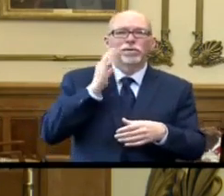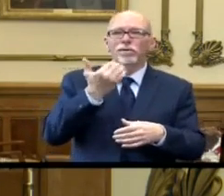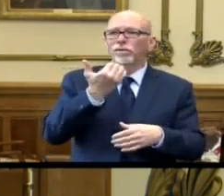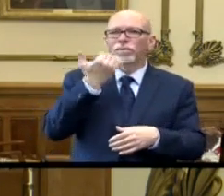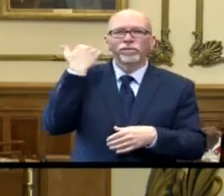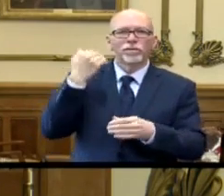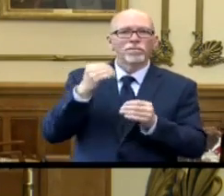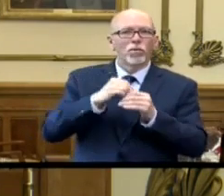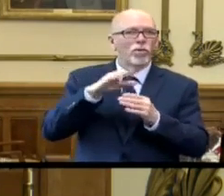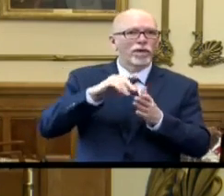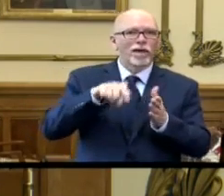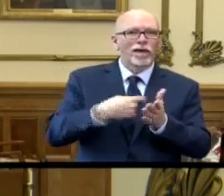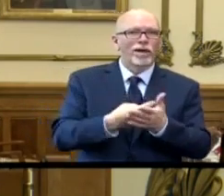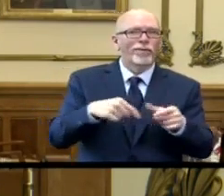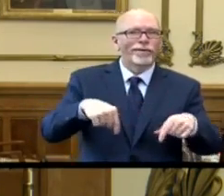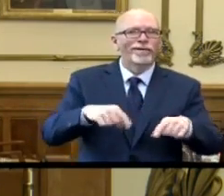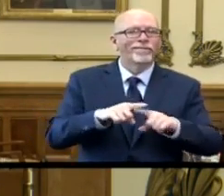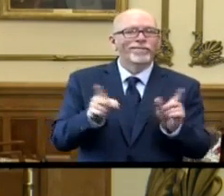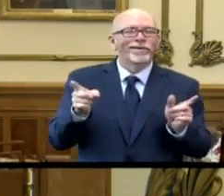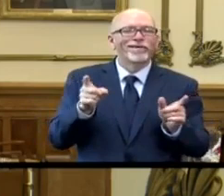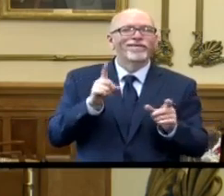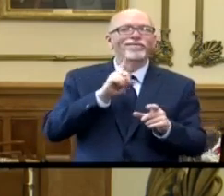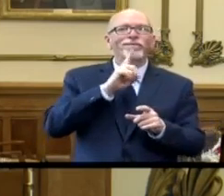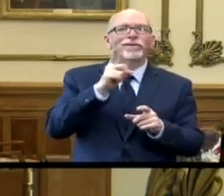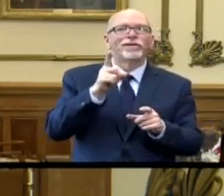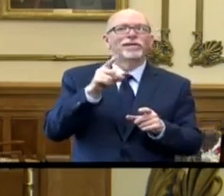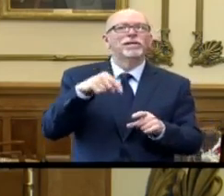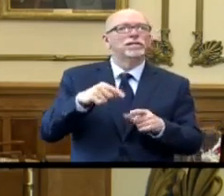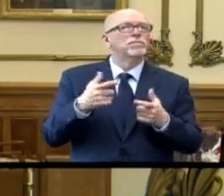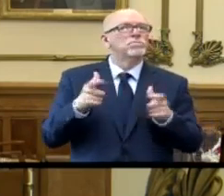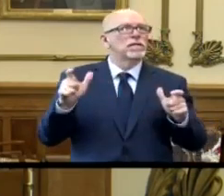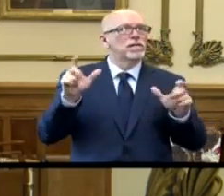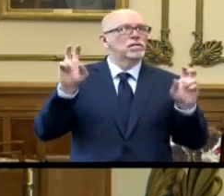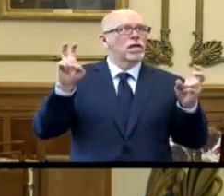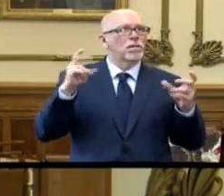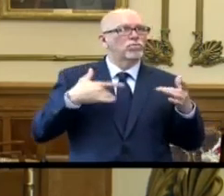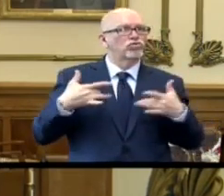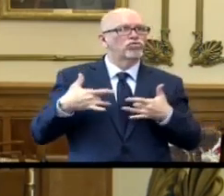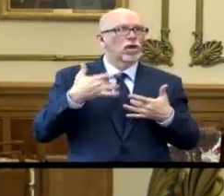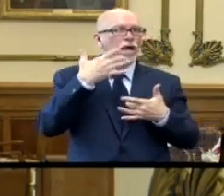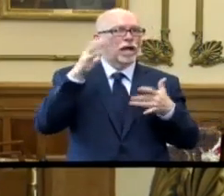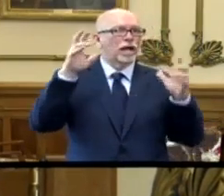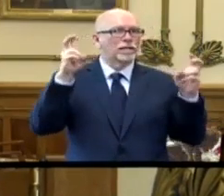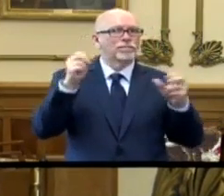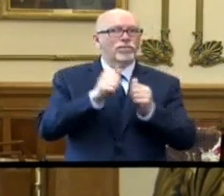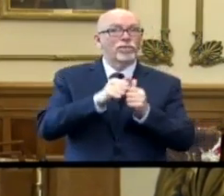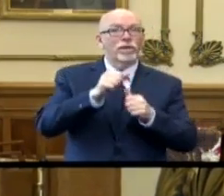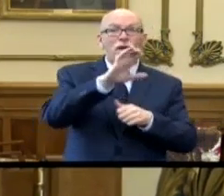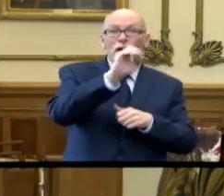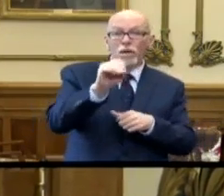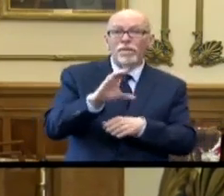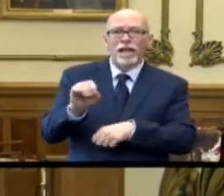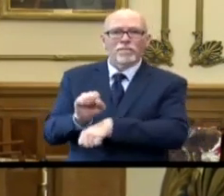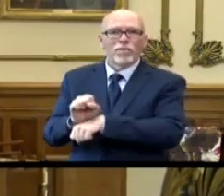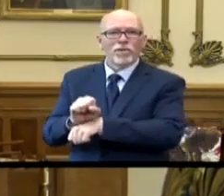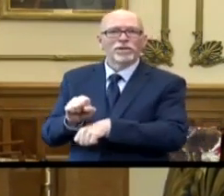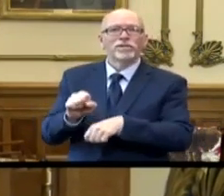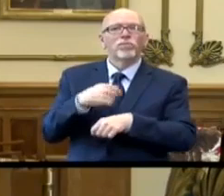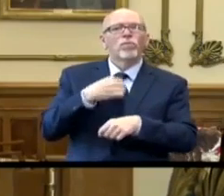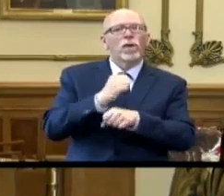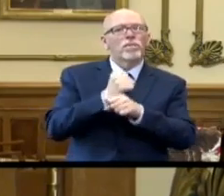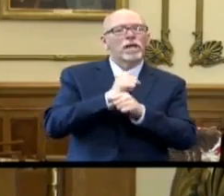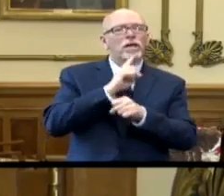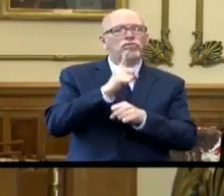take up too much of the time here, but this is really a big topic of concern for both employers and employees, and we want to make